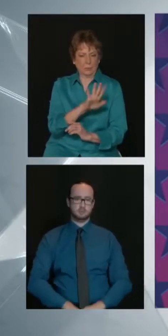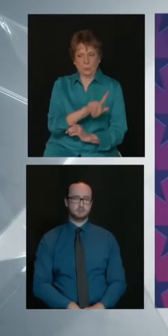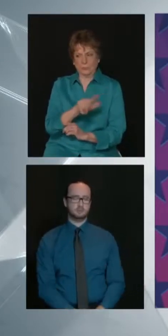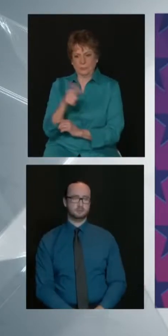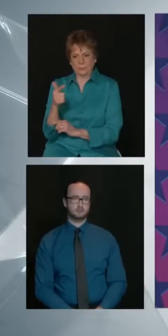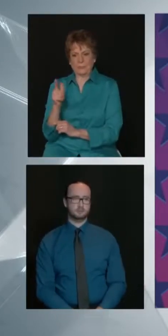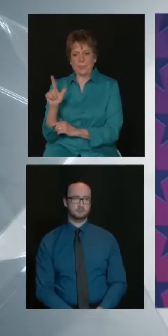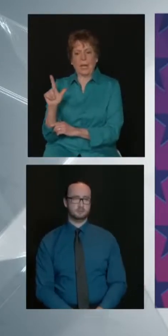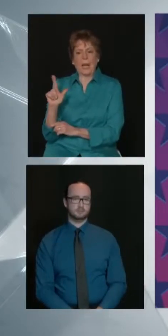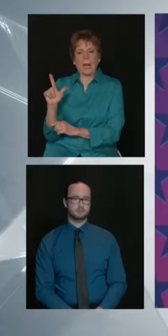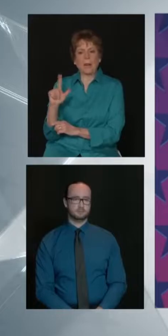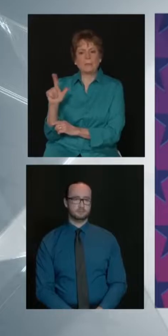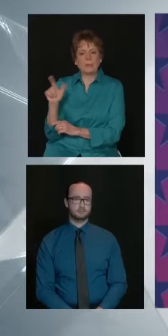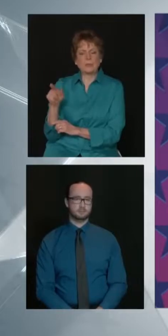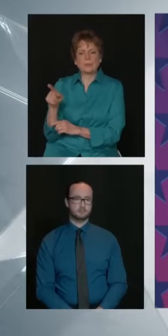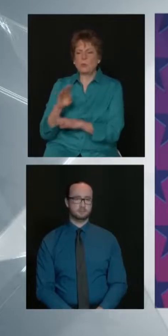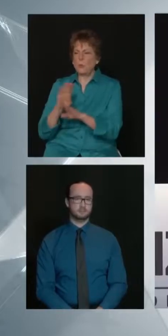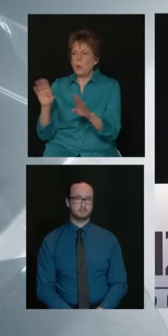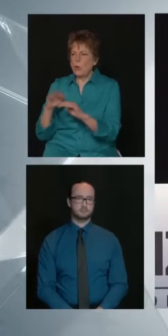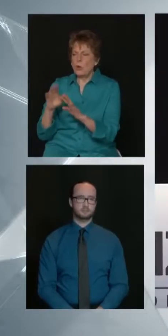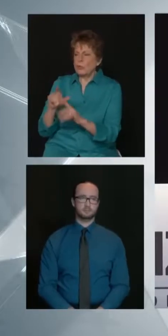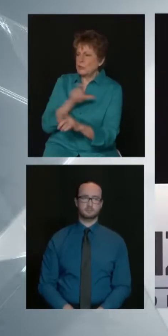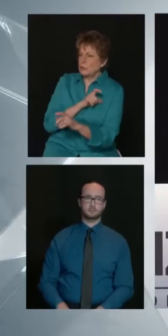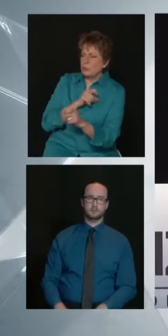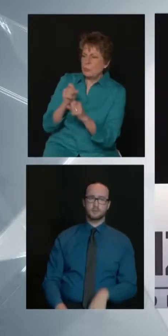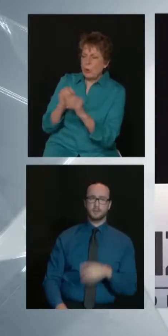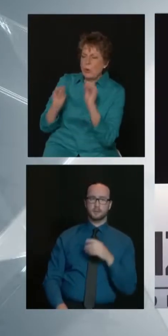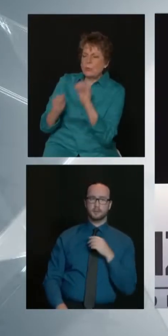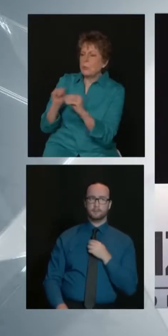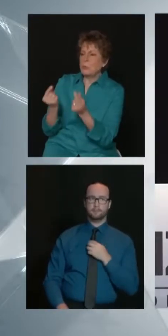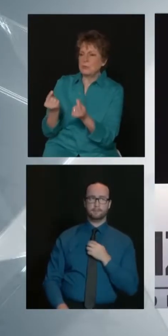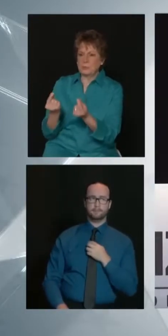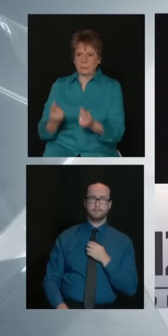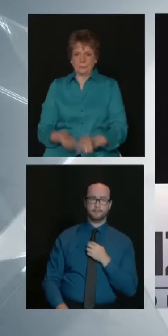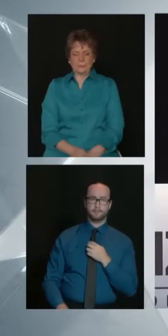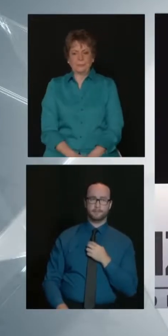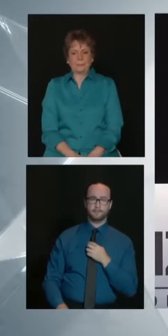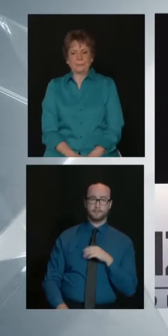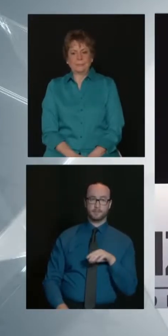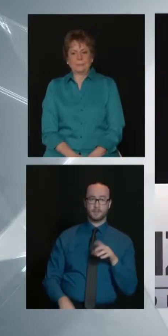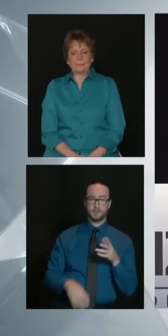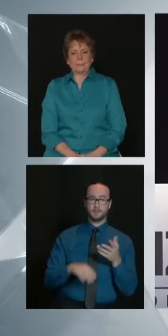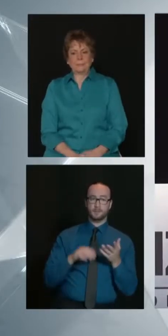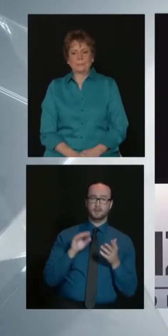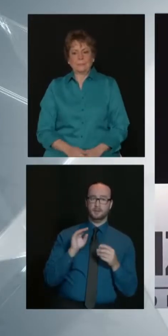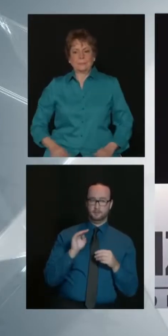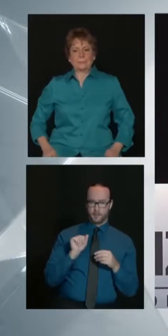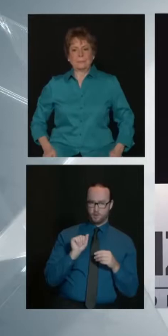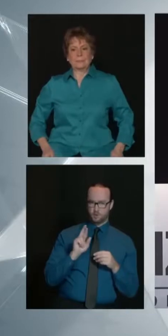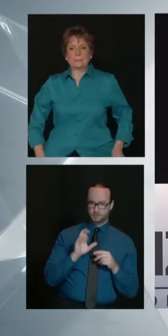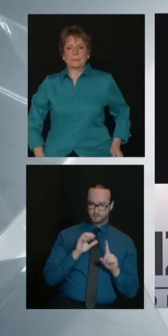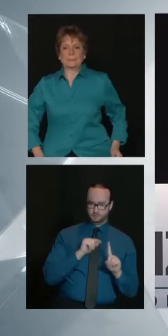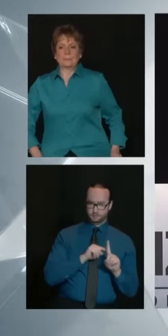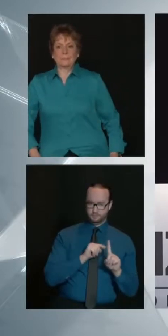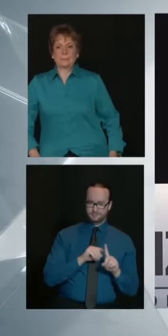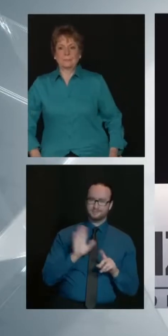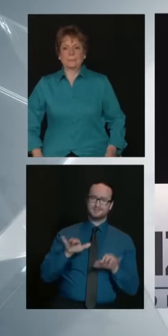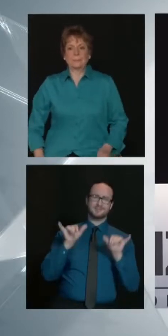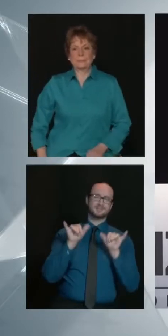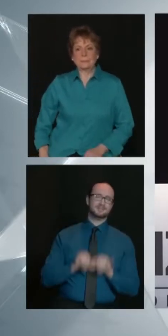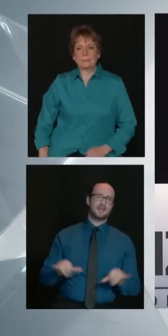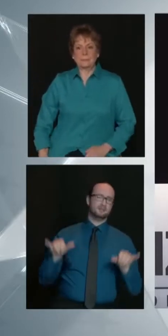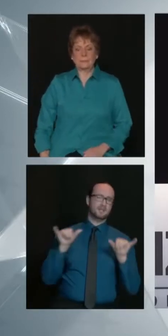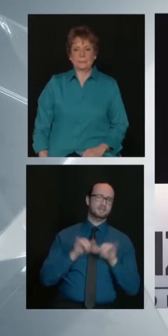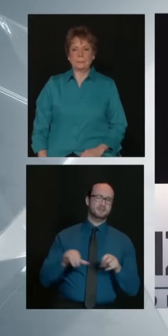agents, what say you? Ted, how long are we going to keep talking about this same problem? Administration after